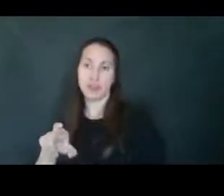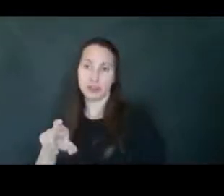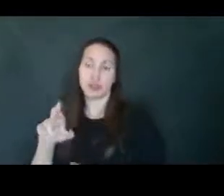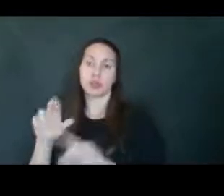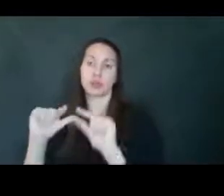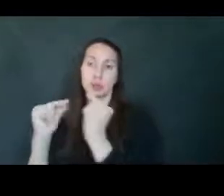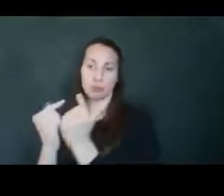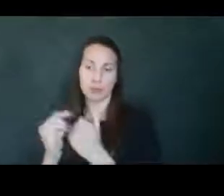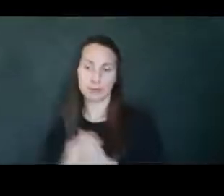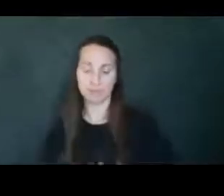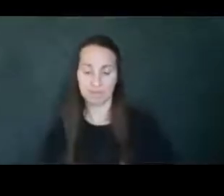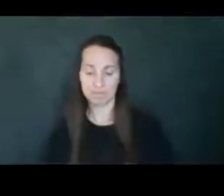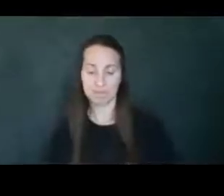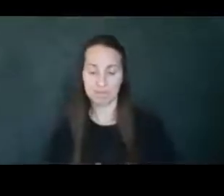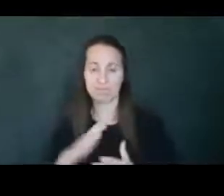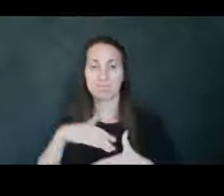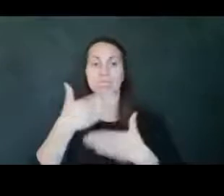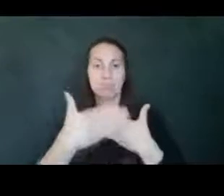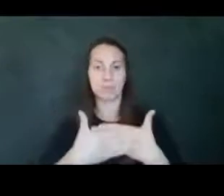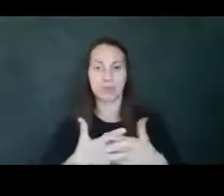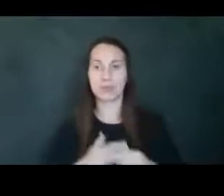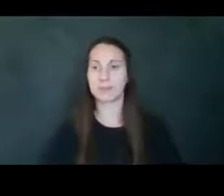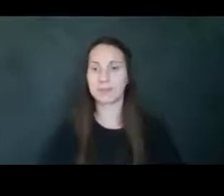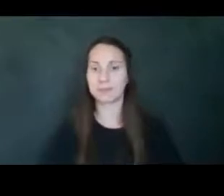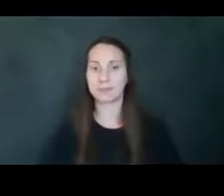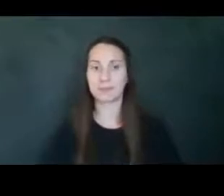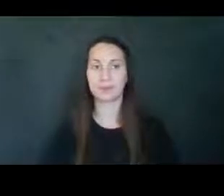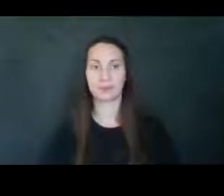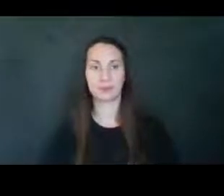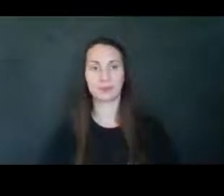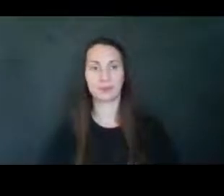organizations. Next slide, please.